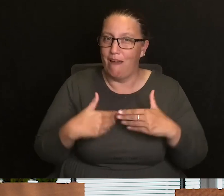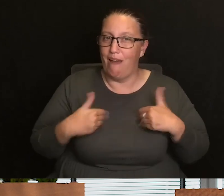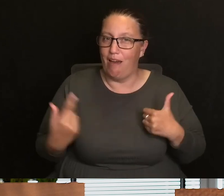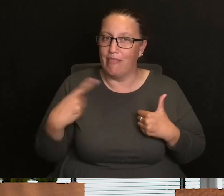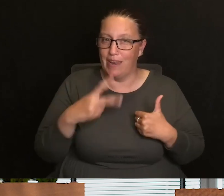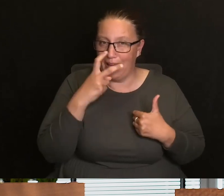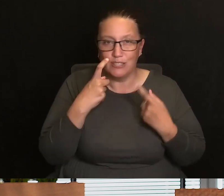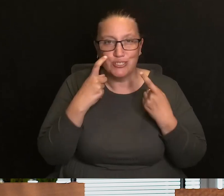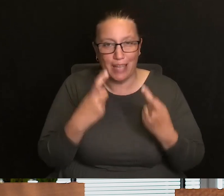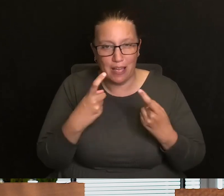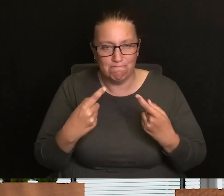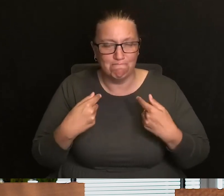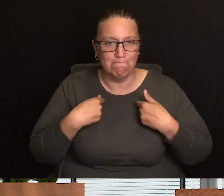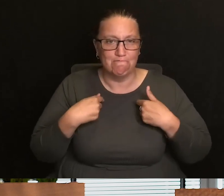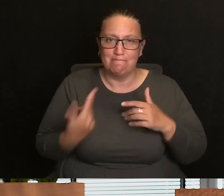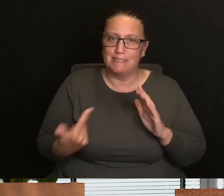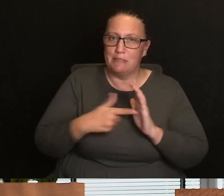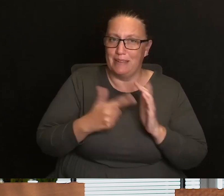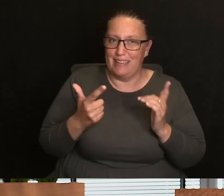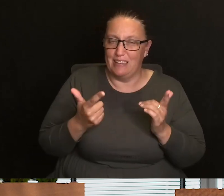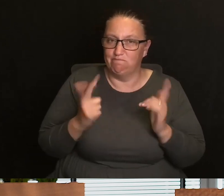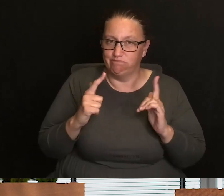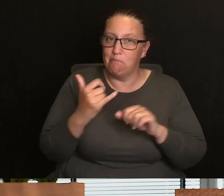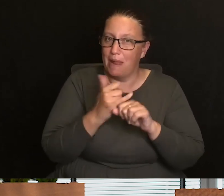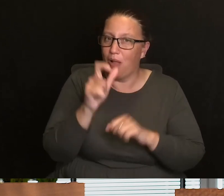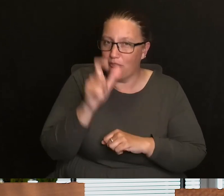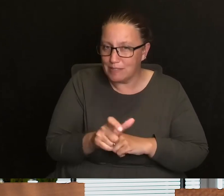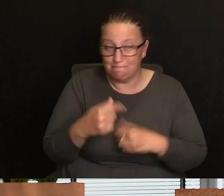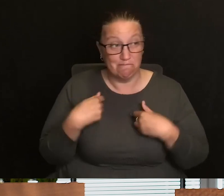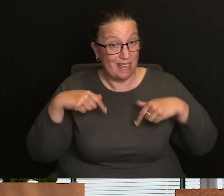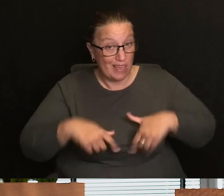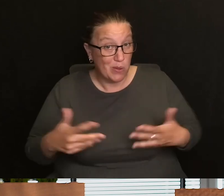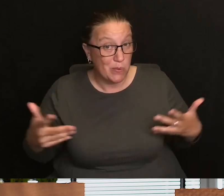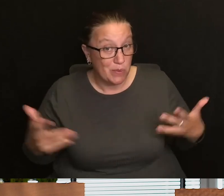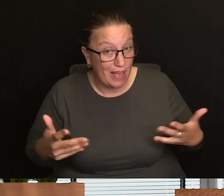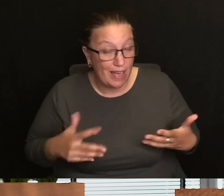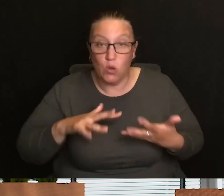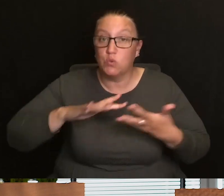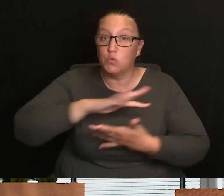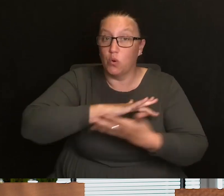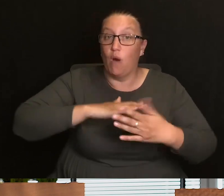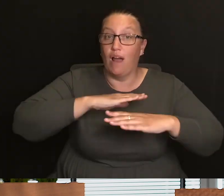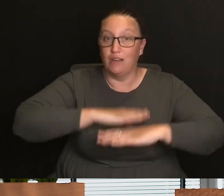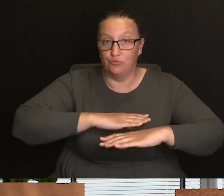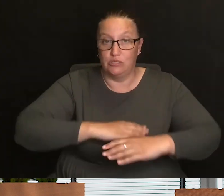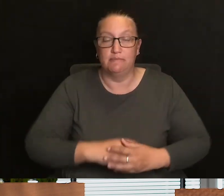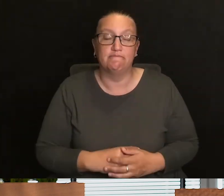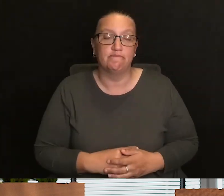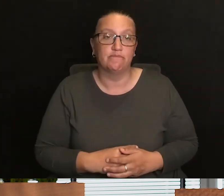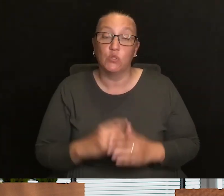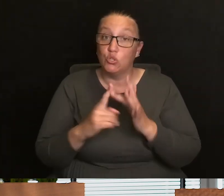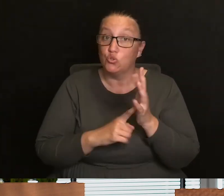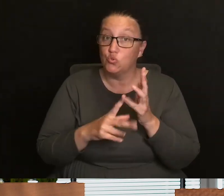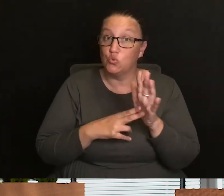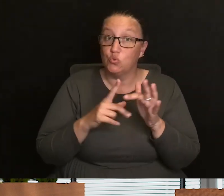I'm speaking to you from Ngunnawal Dara, Ngunnawal country. June is Bowel Cancer Awareness